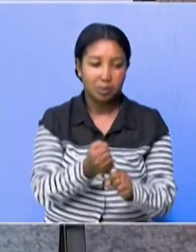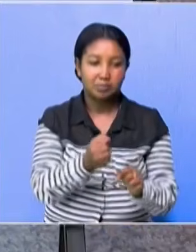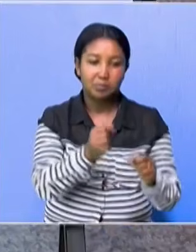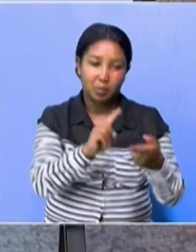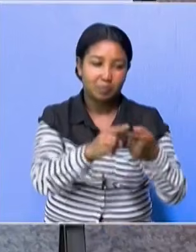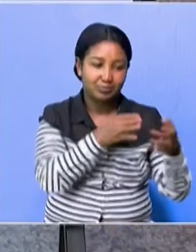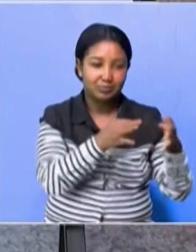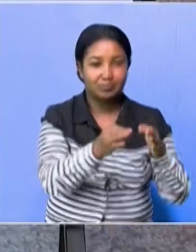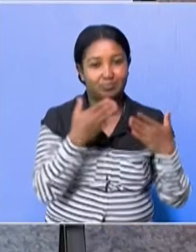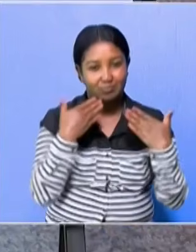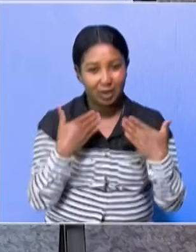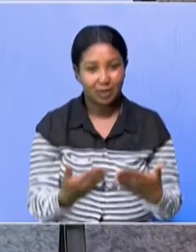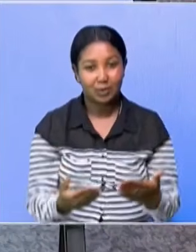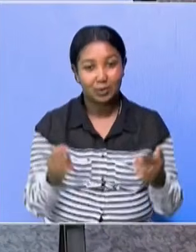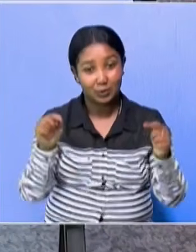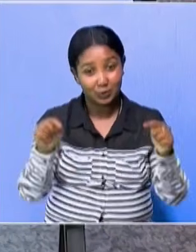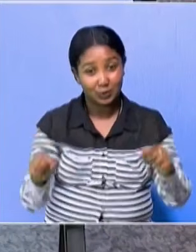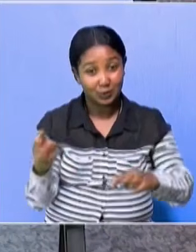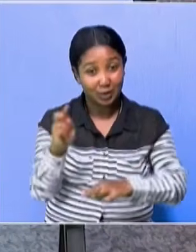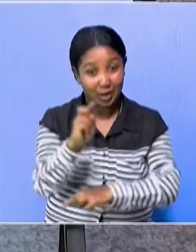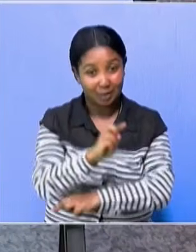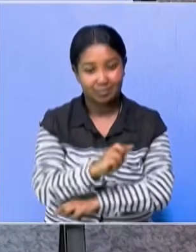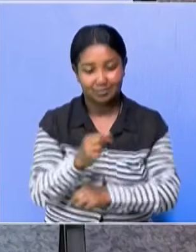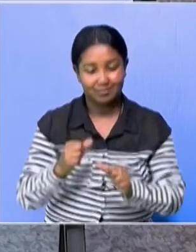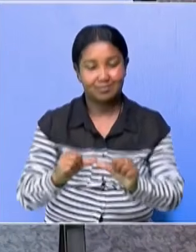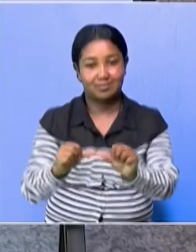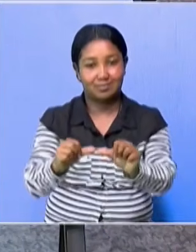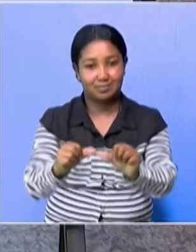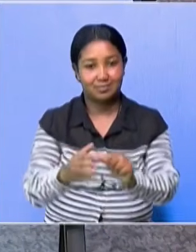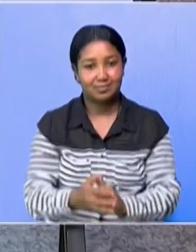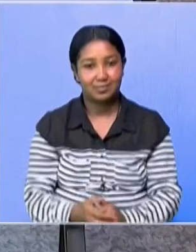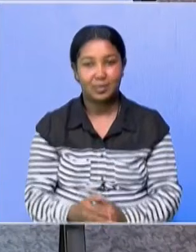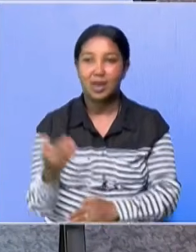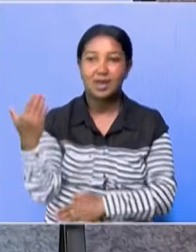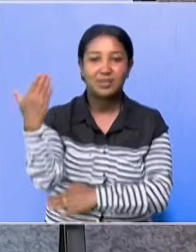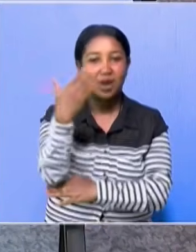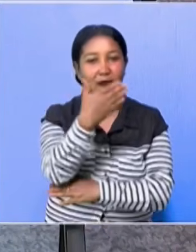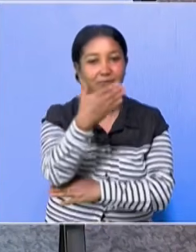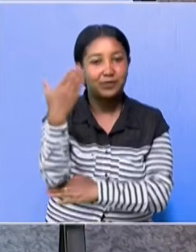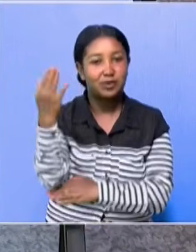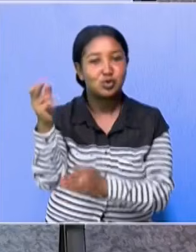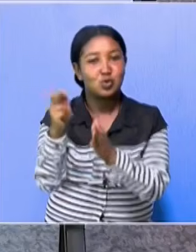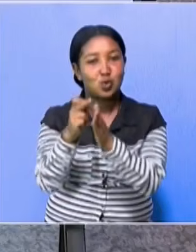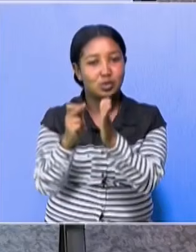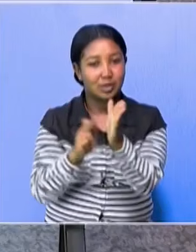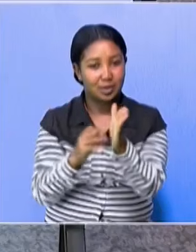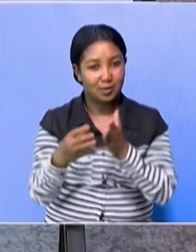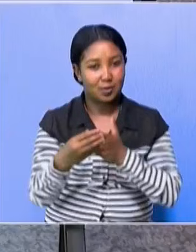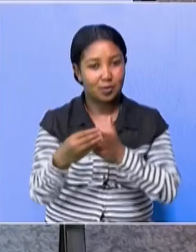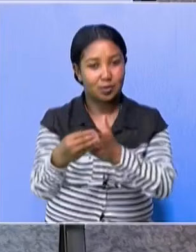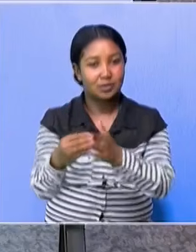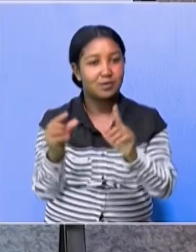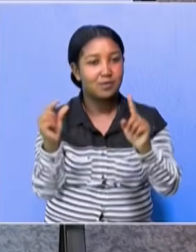friends. Thank you. Today, let's go and see here now traffic rules and regulations,